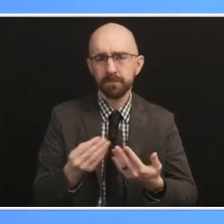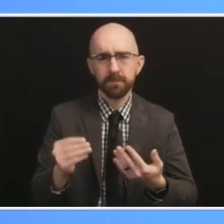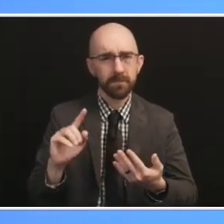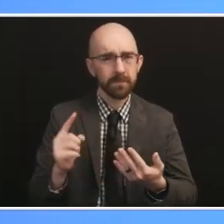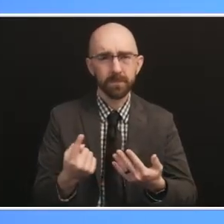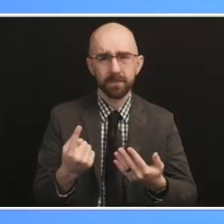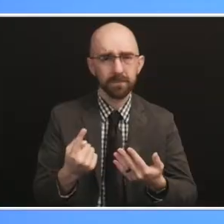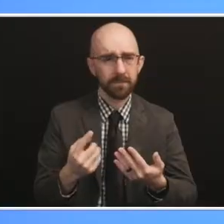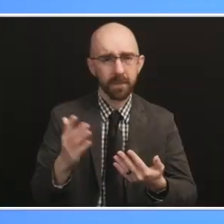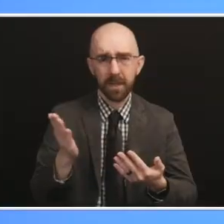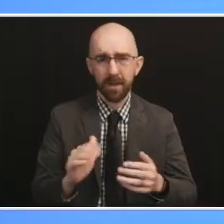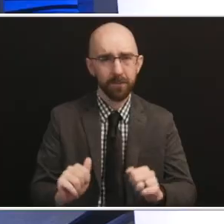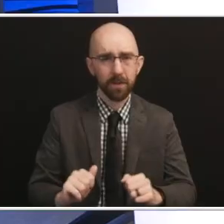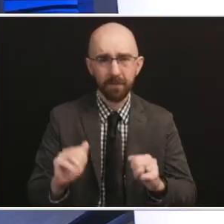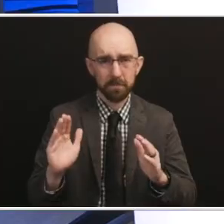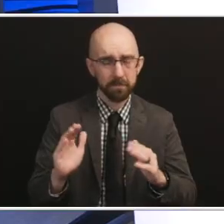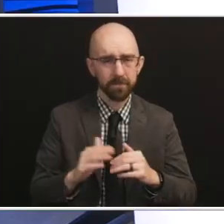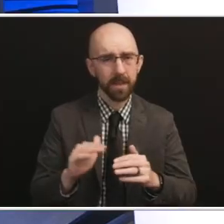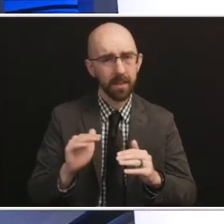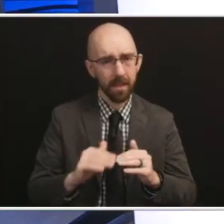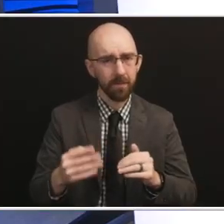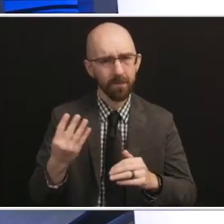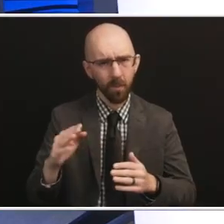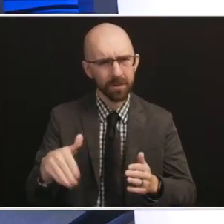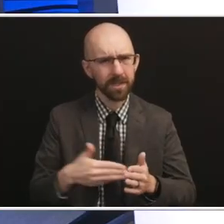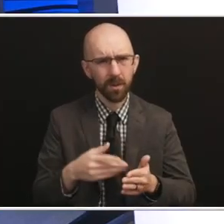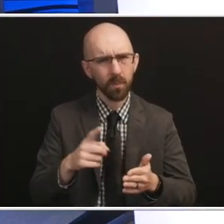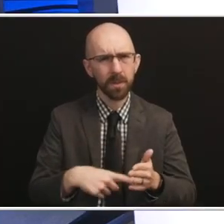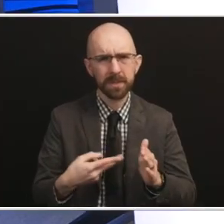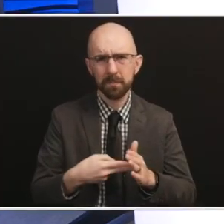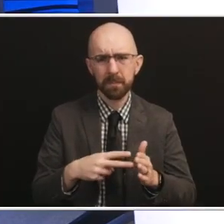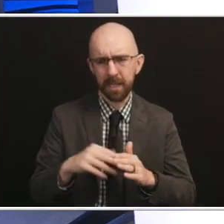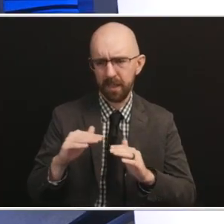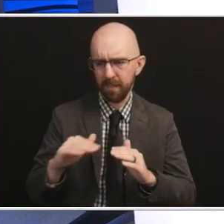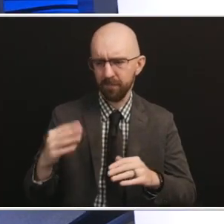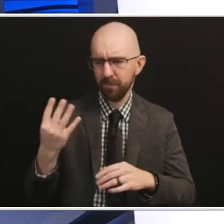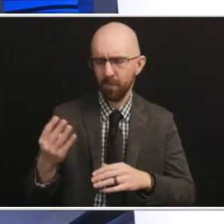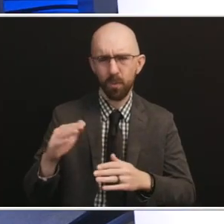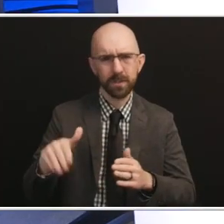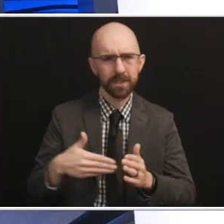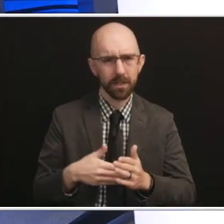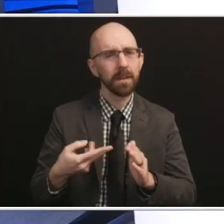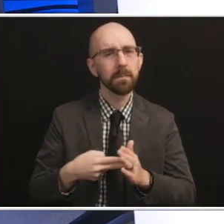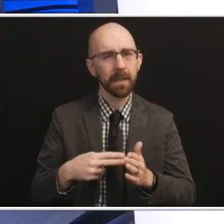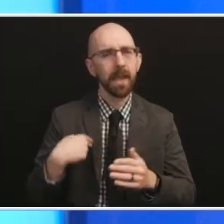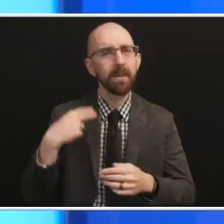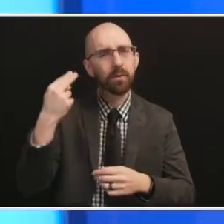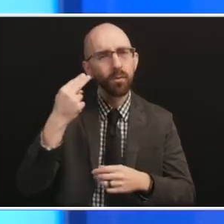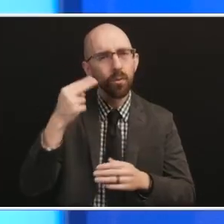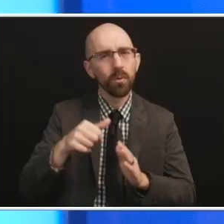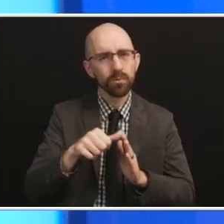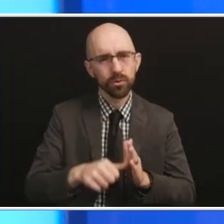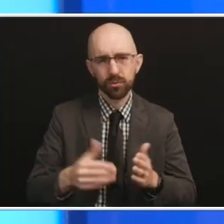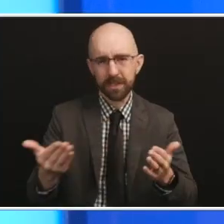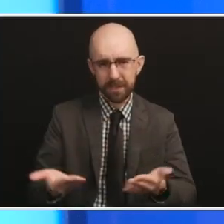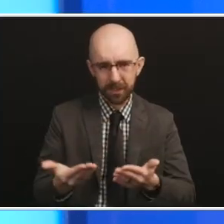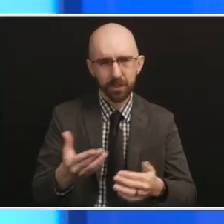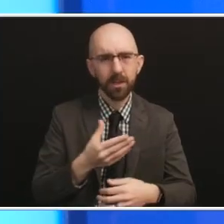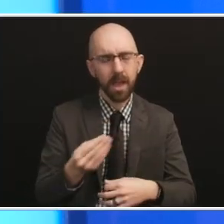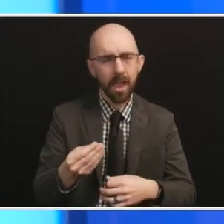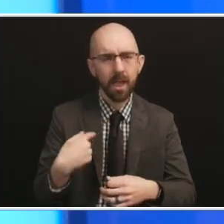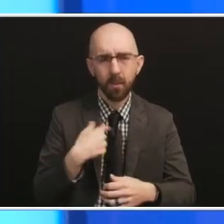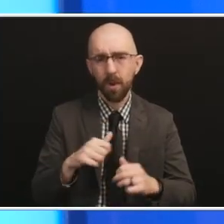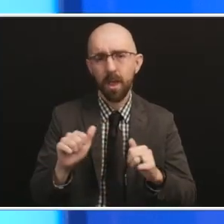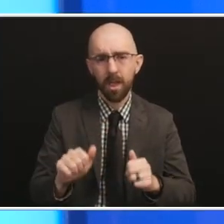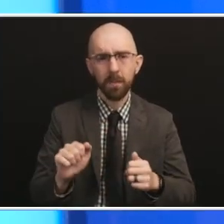never give up. Your level 4 center, what does it mean to be a level 4 center? It means that we do neurosurgery here, and we're able to